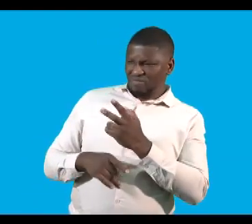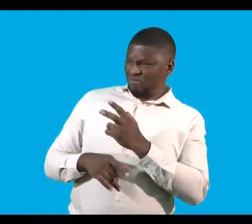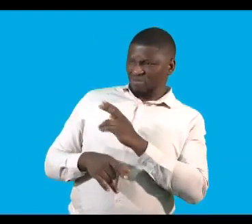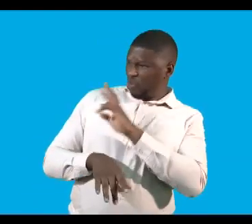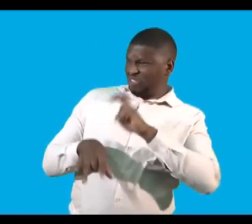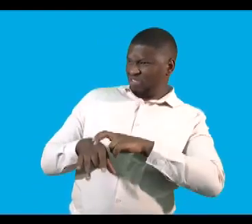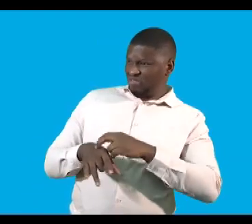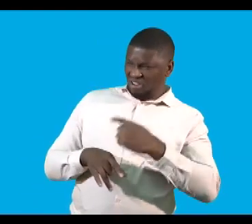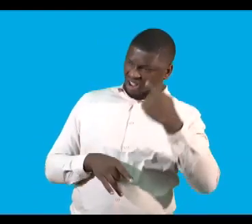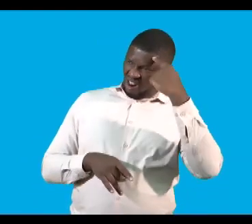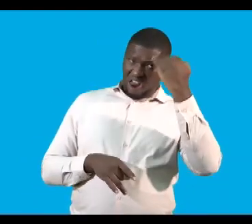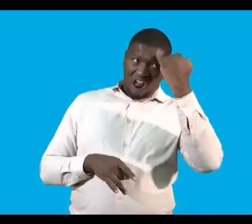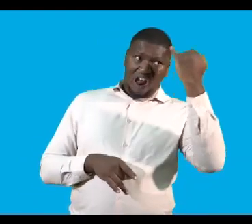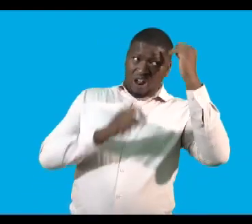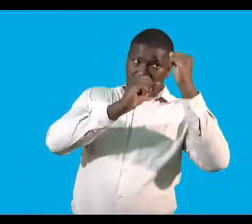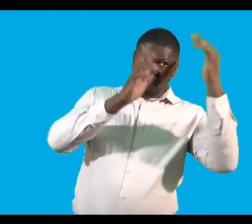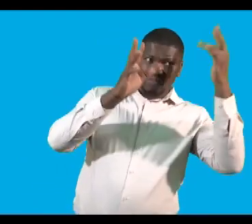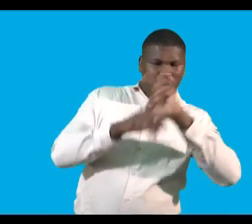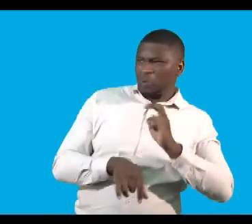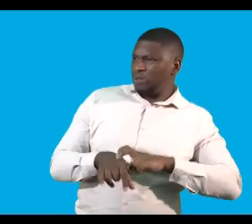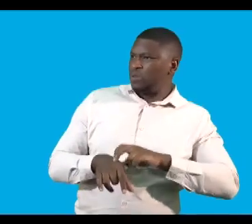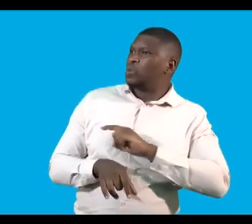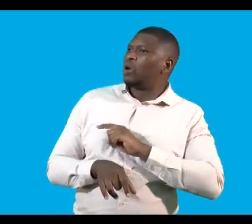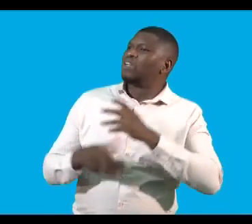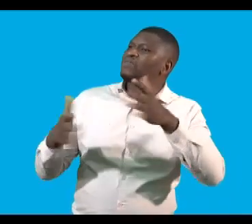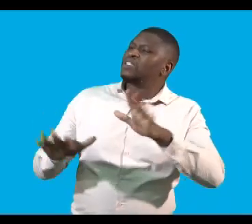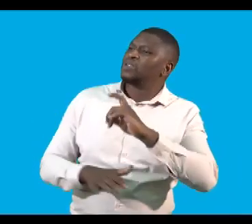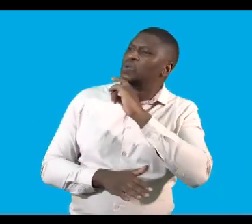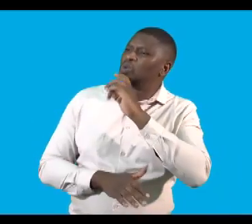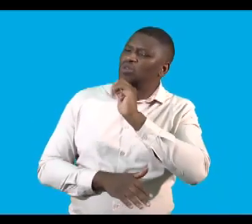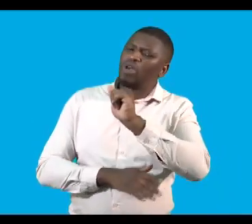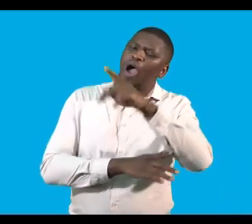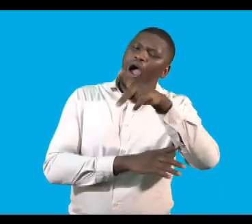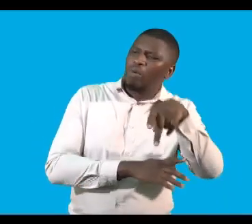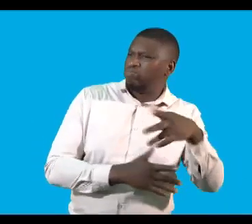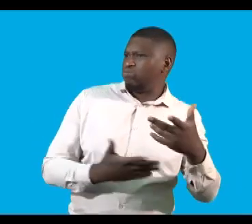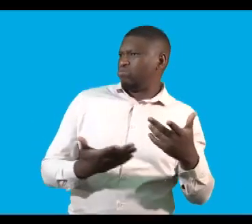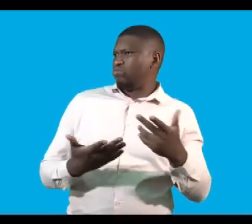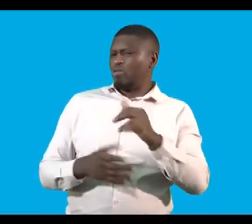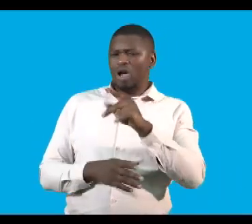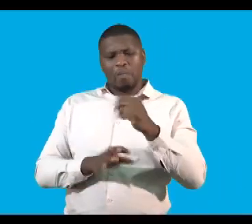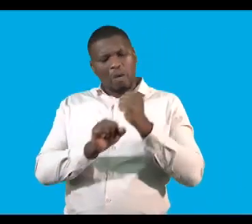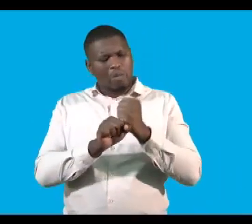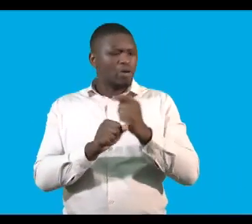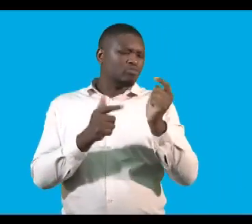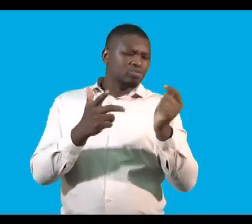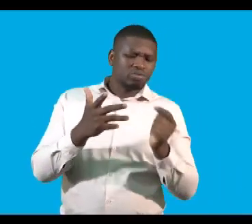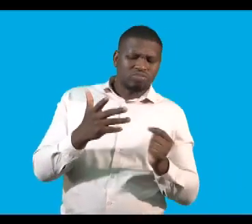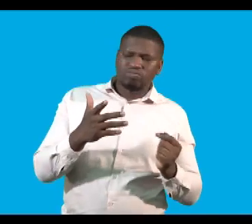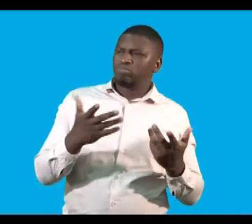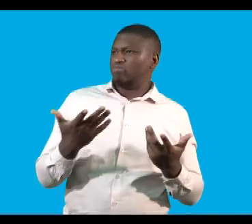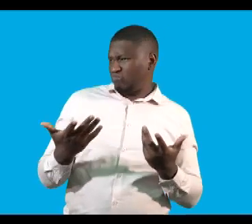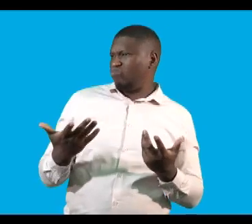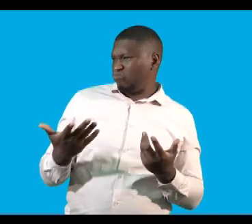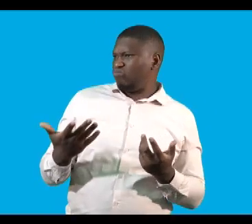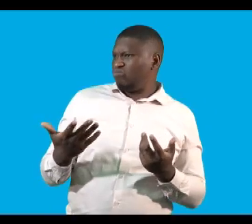her imagination because she uses apps designed by large conglomerates or companies, and Thandi is